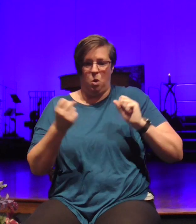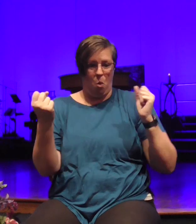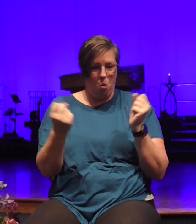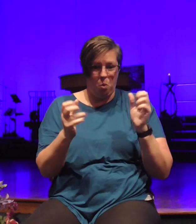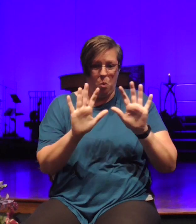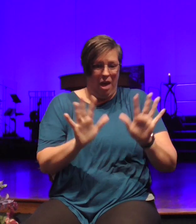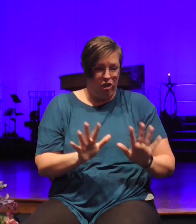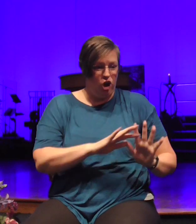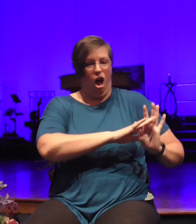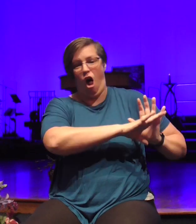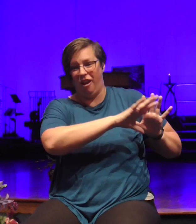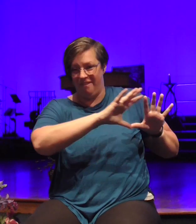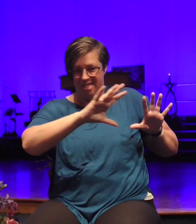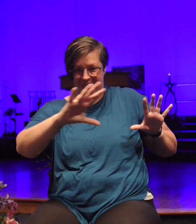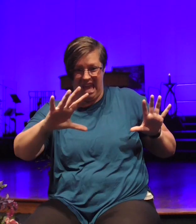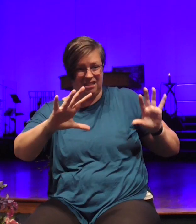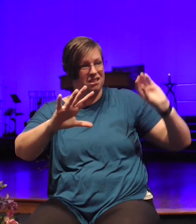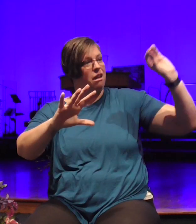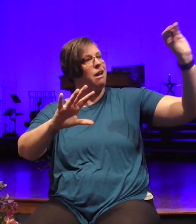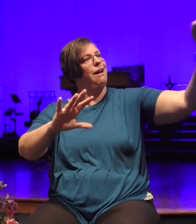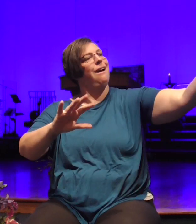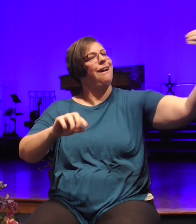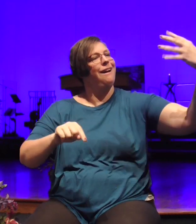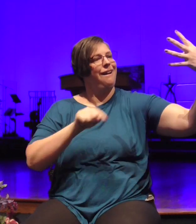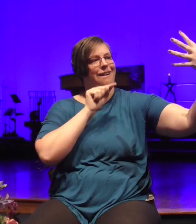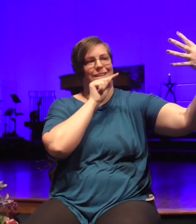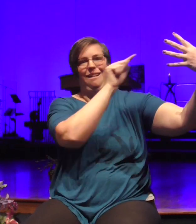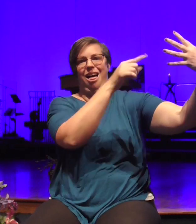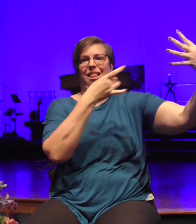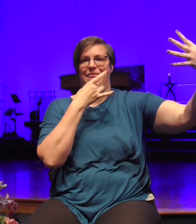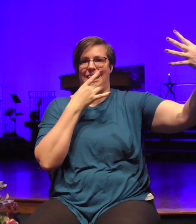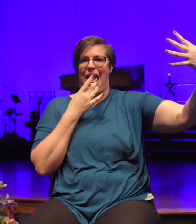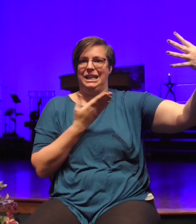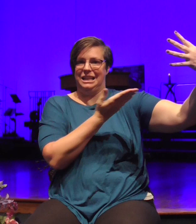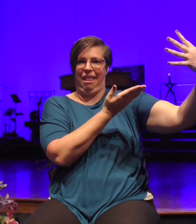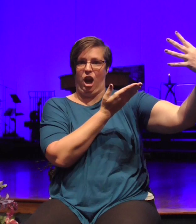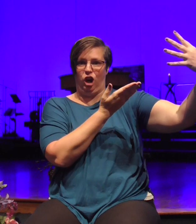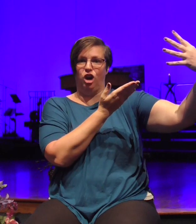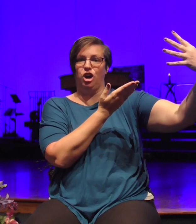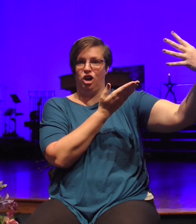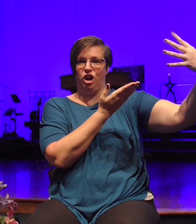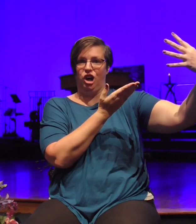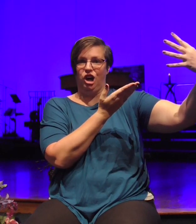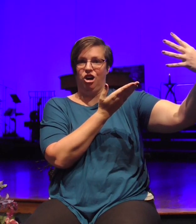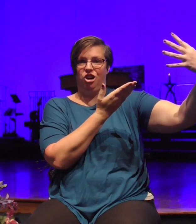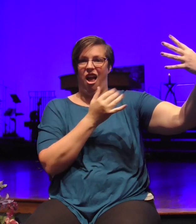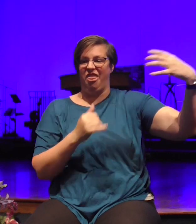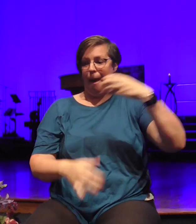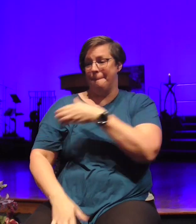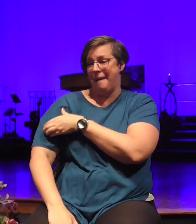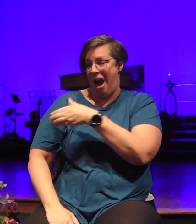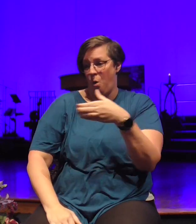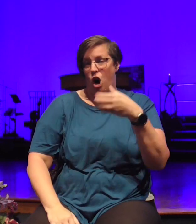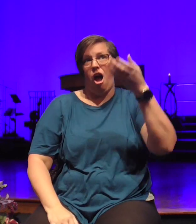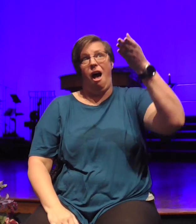that wholeness abounds, that the light is there, and that the power of the divine is there. And